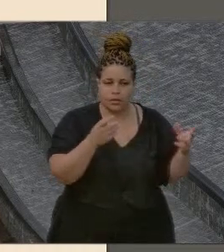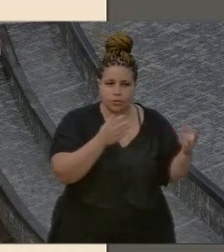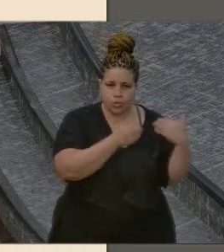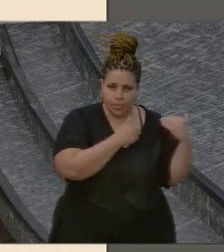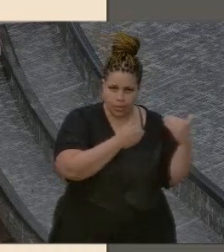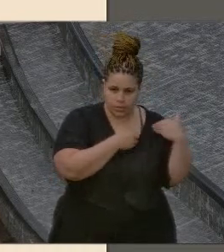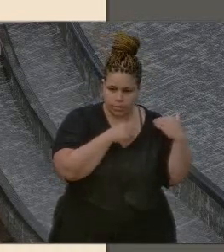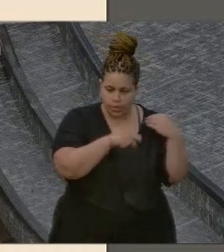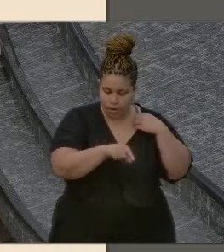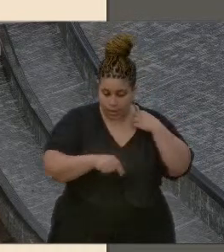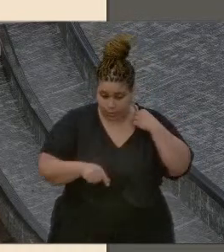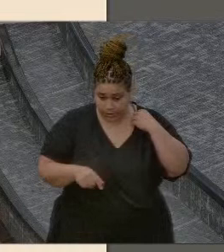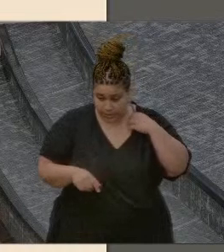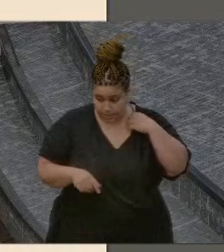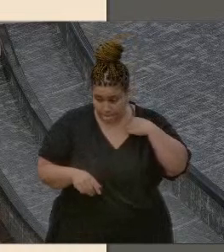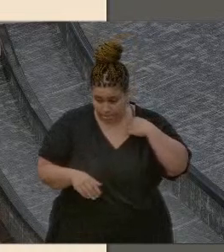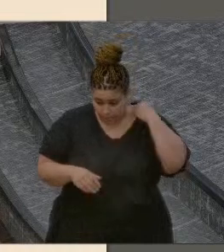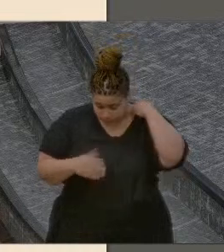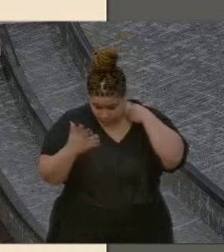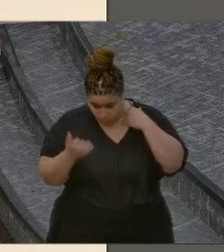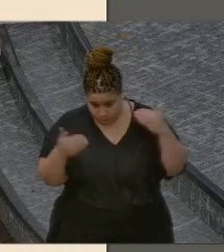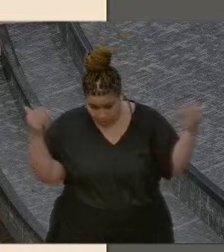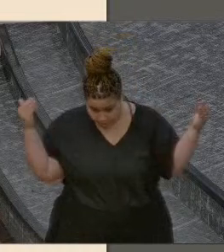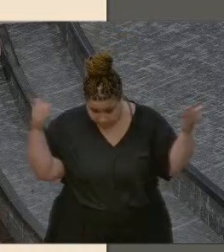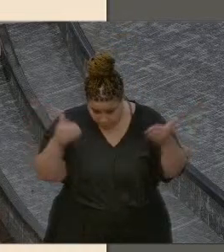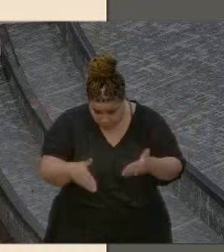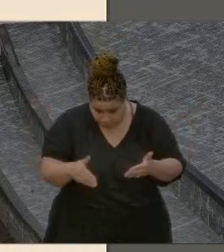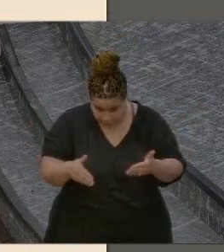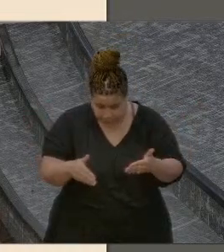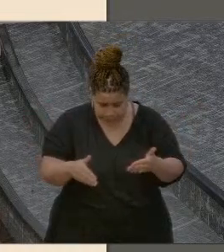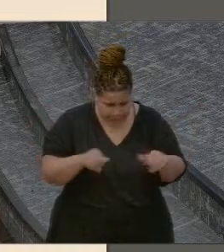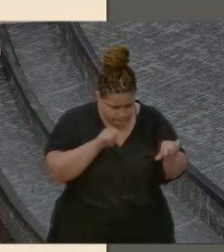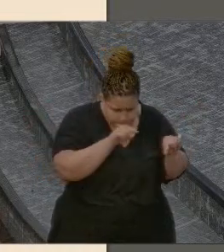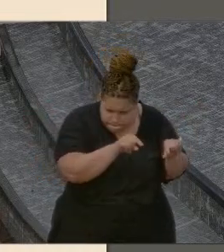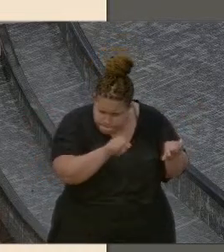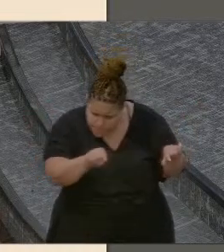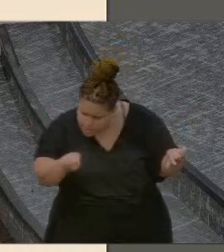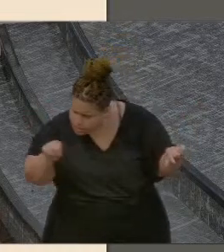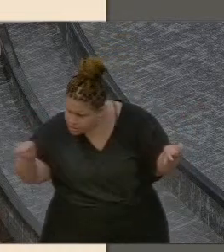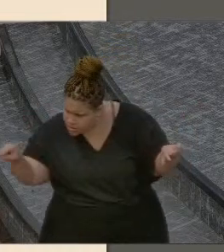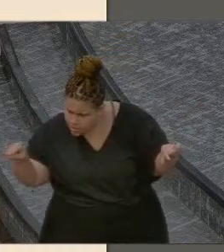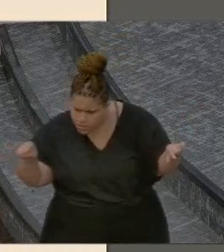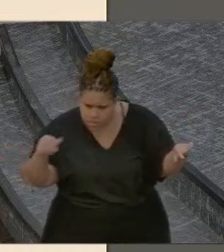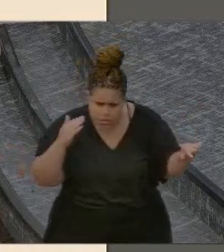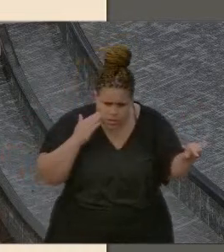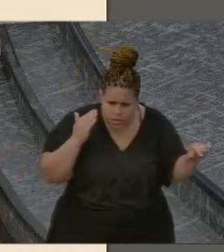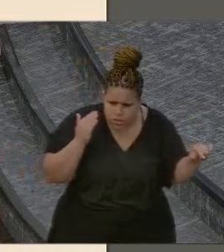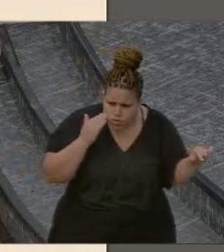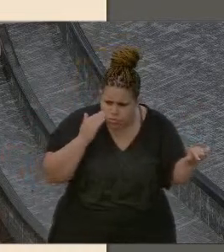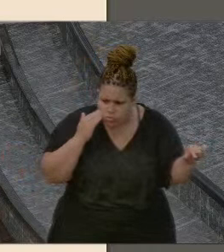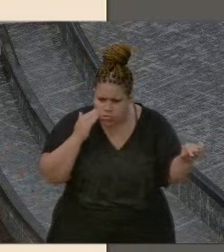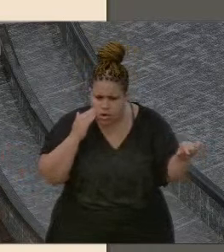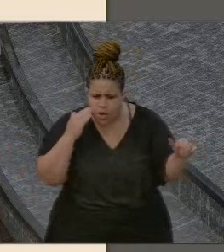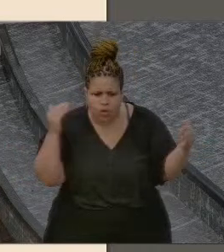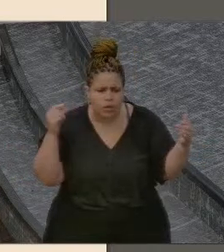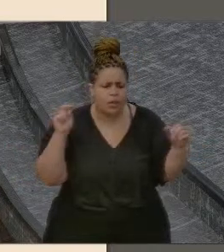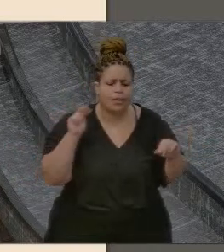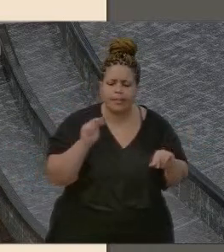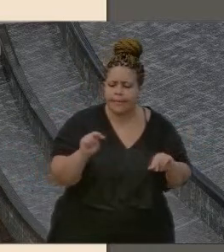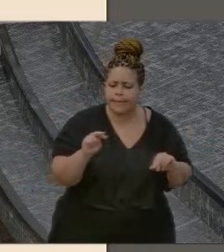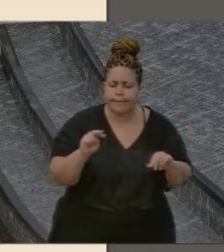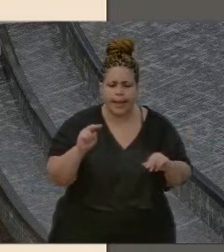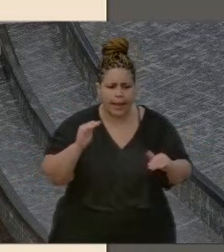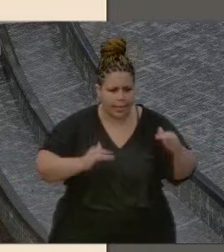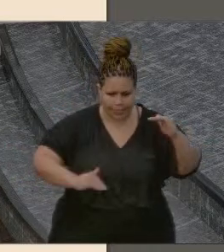is to be able to target these schools with high prevalence of and disparities in exclusionary discipline.